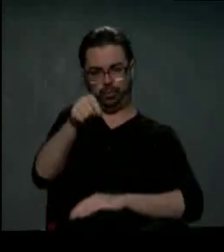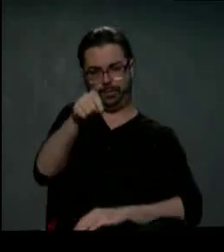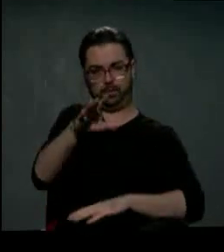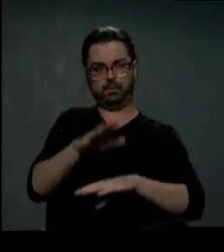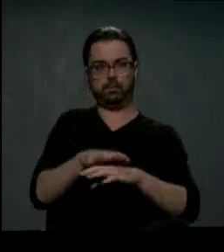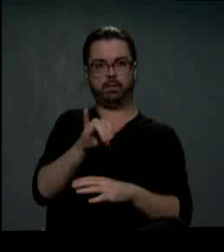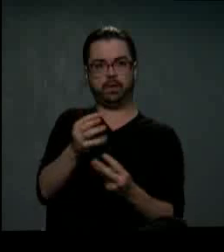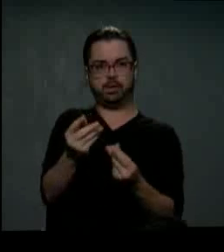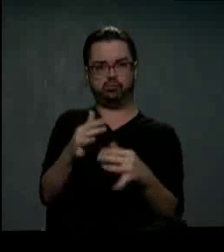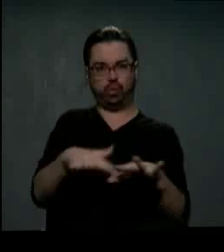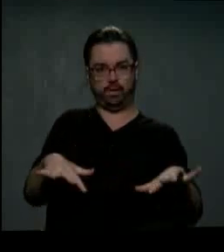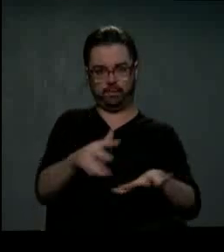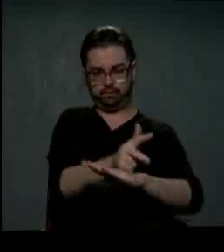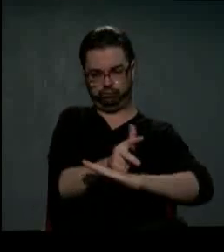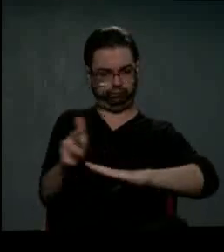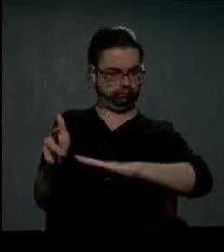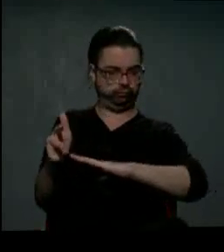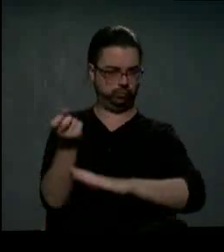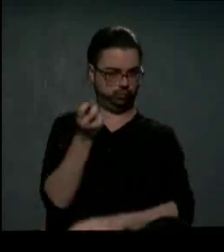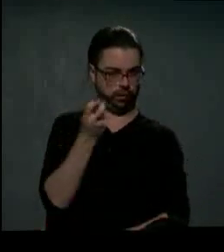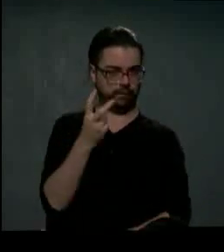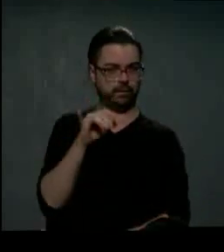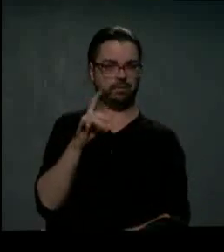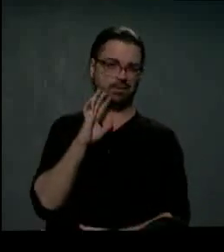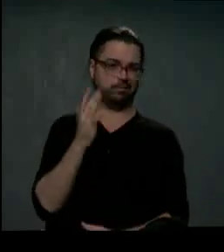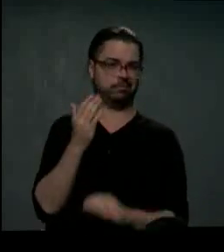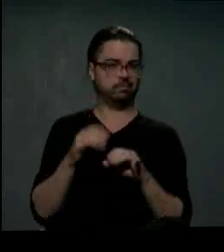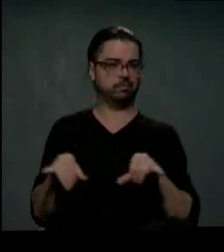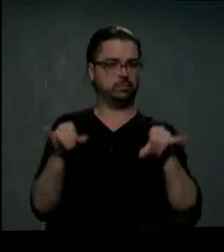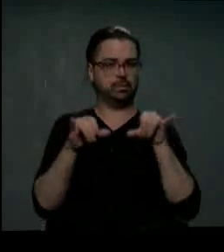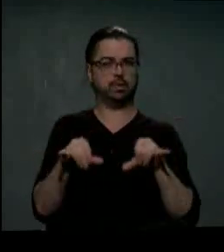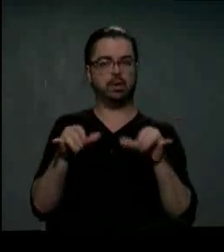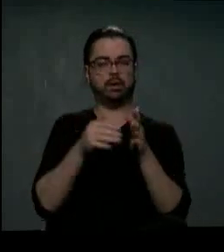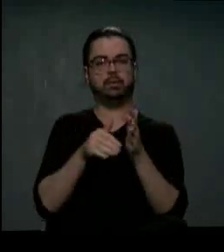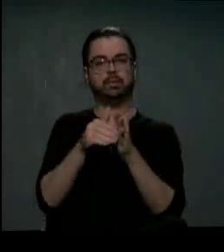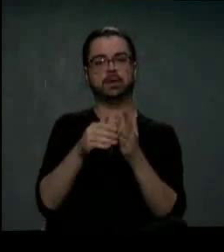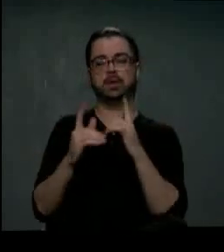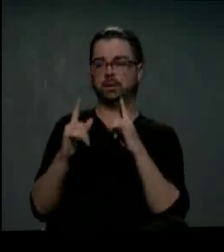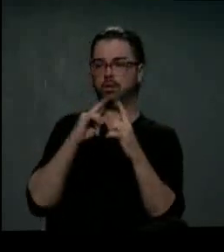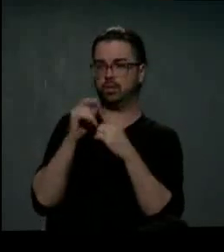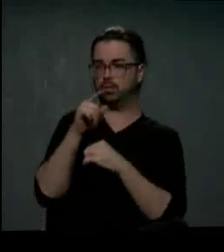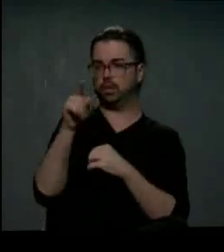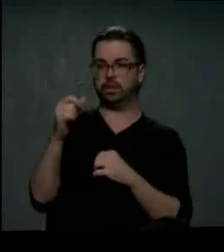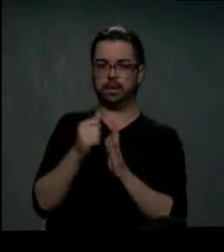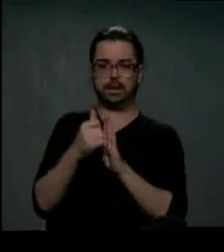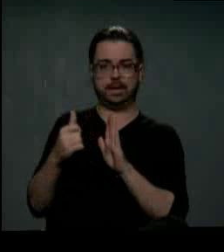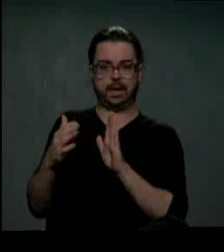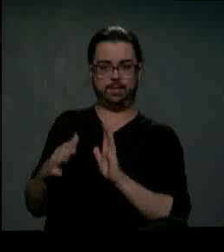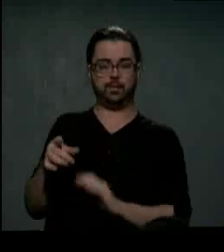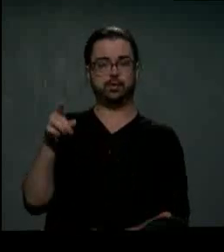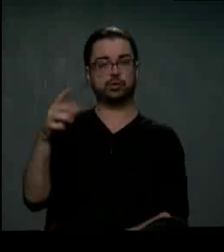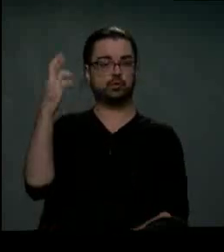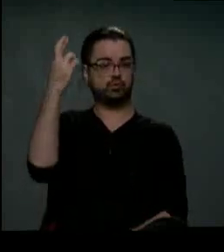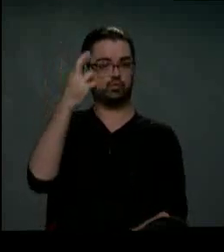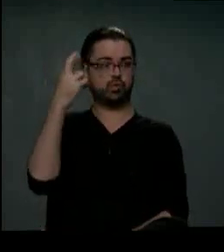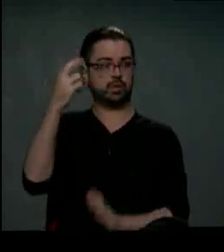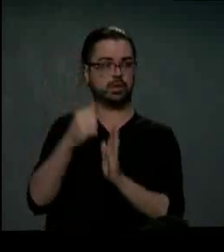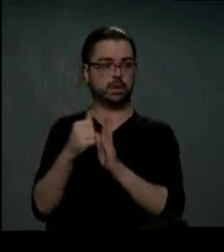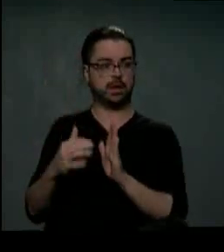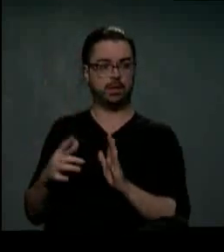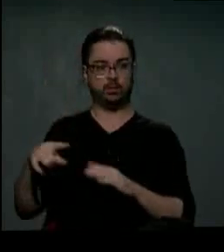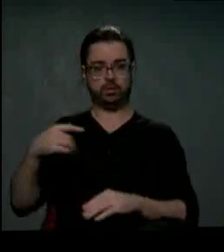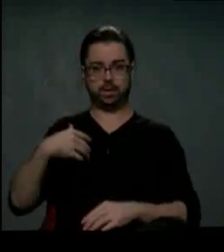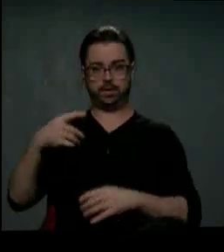gravel, which is pretty common. I talked to the neighbors. The reason that the neighbors all have signs up